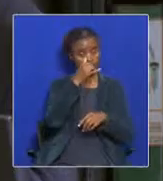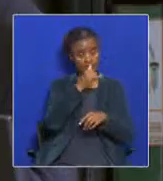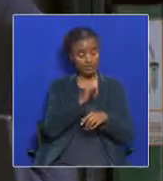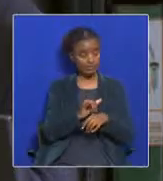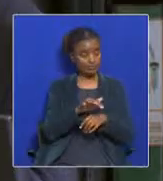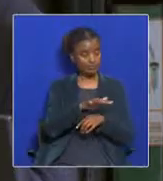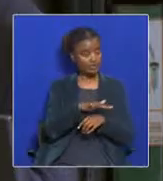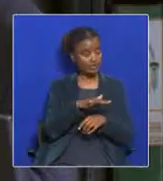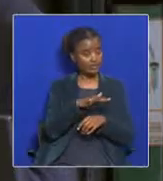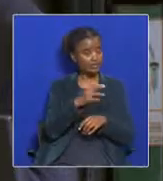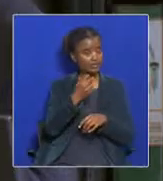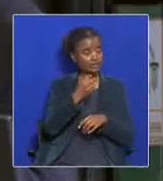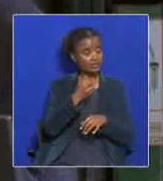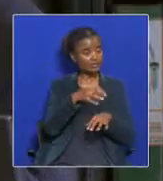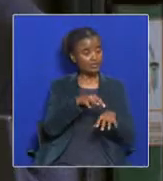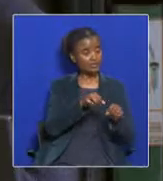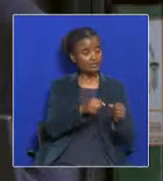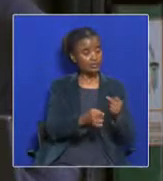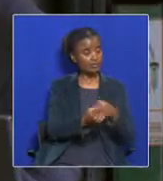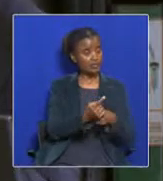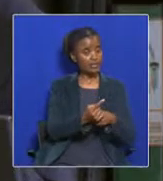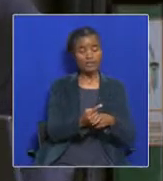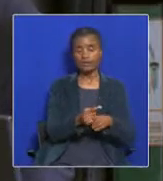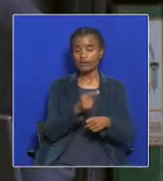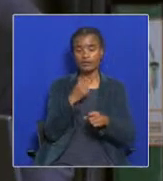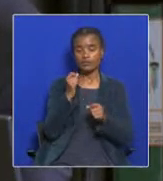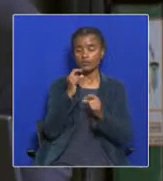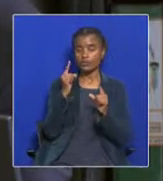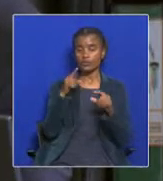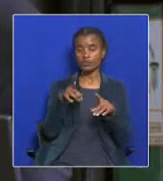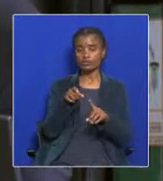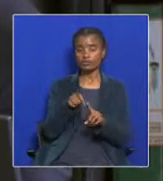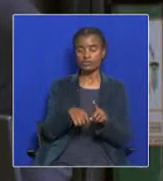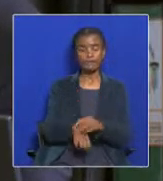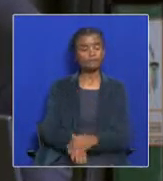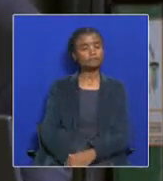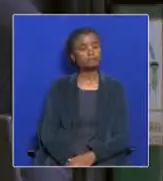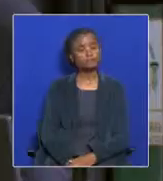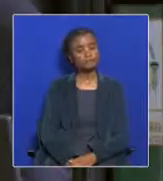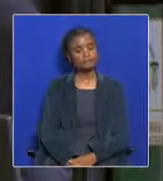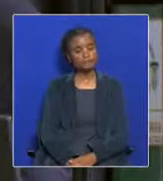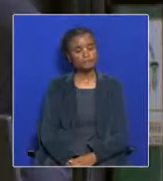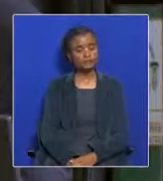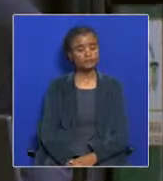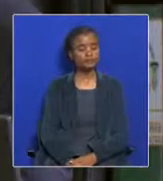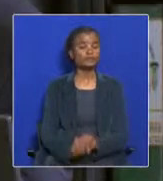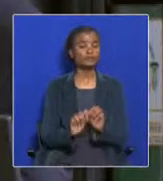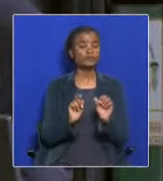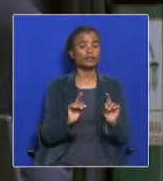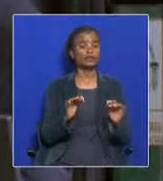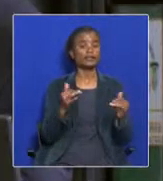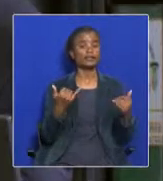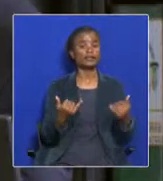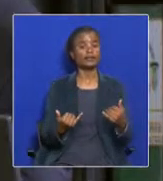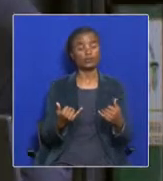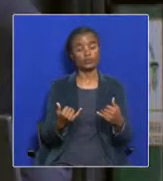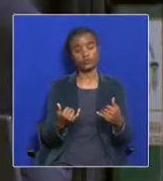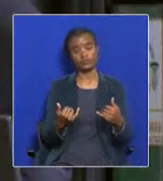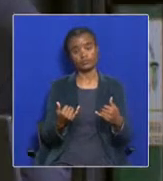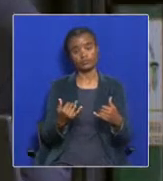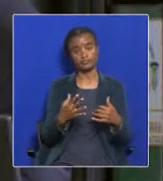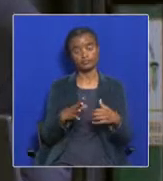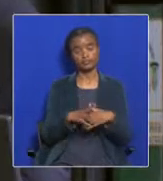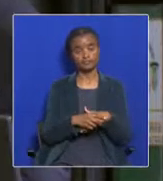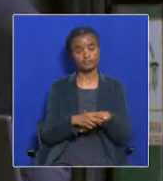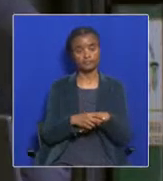Chair. Okay. Now, so your fear was